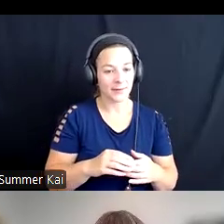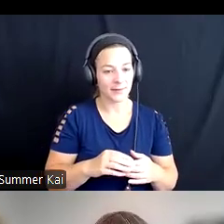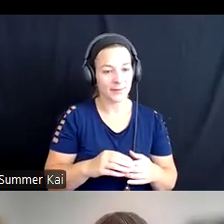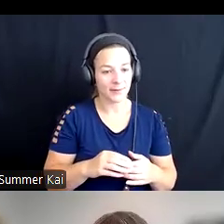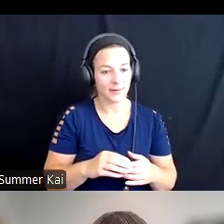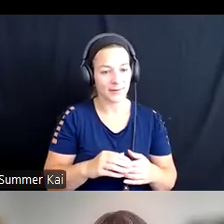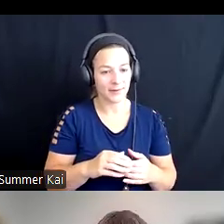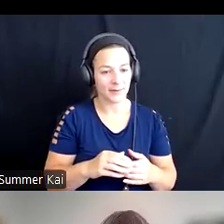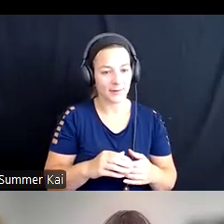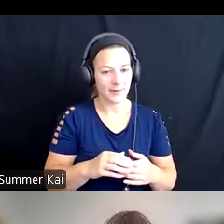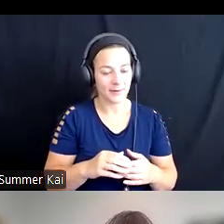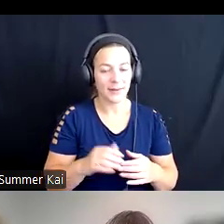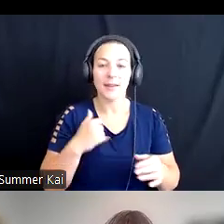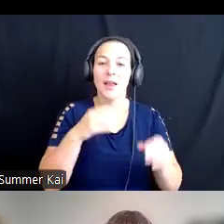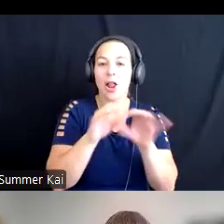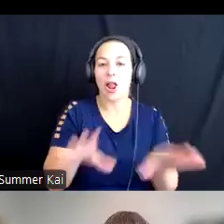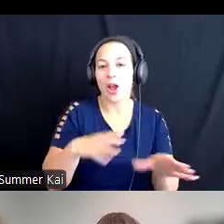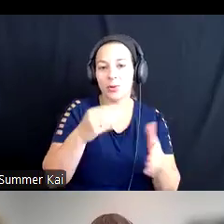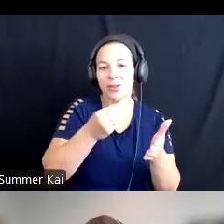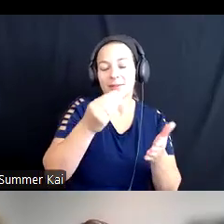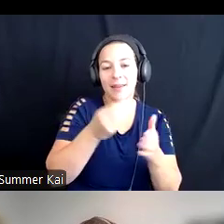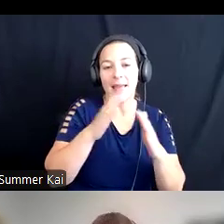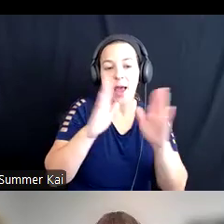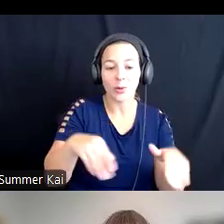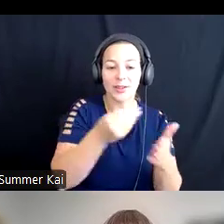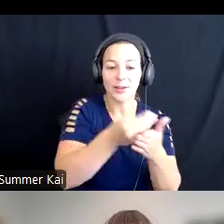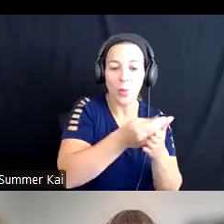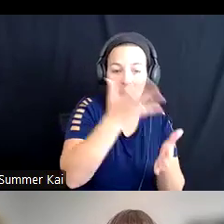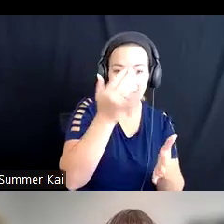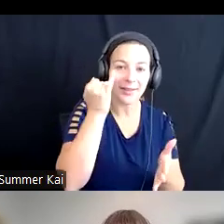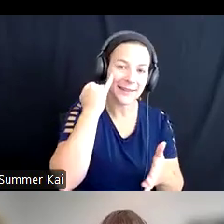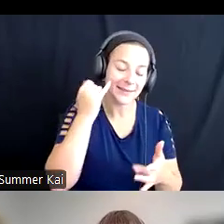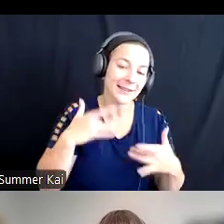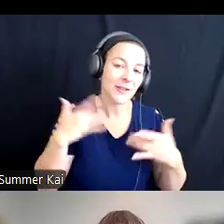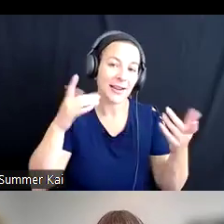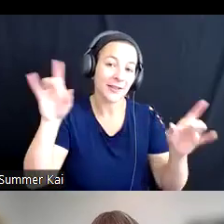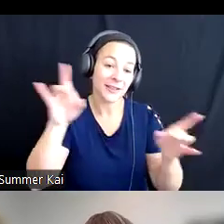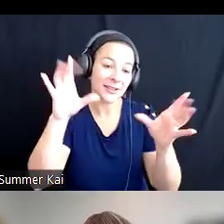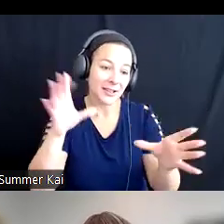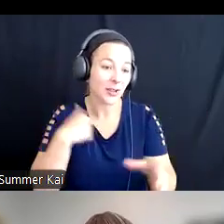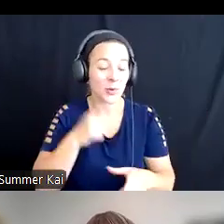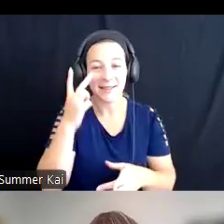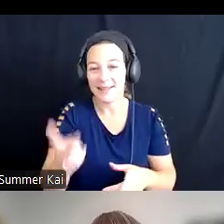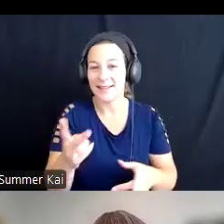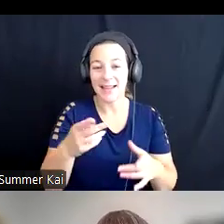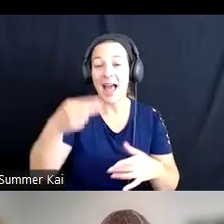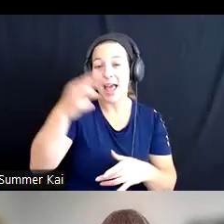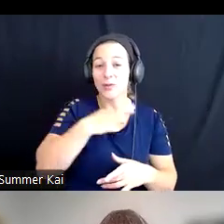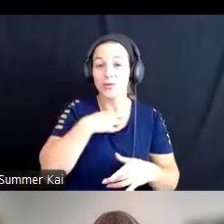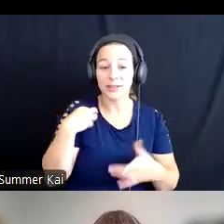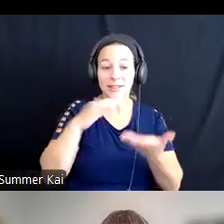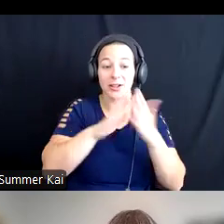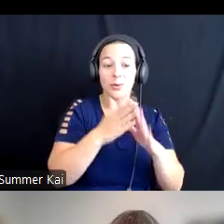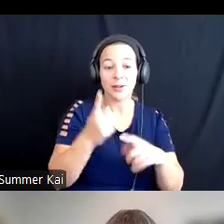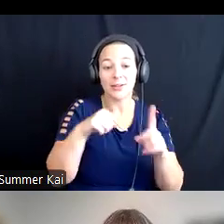disaster, which results in a loss of housing wealth. We're also seeing trends about owners in high-risk communities where there is